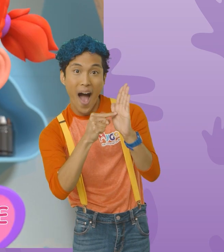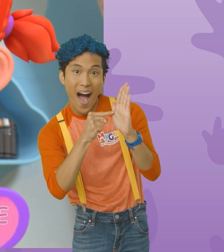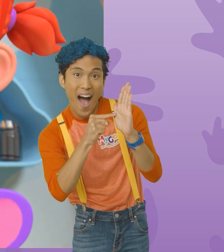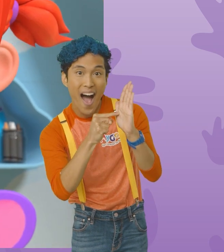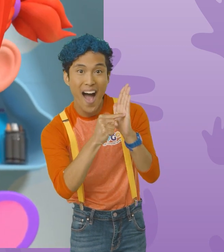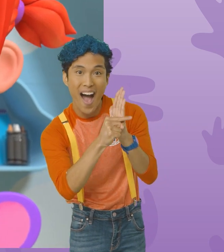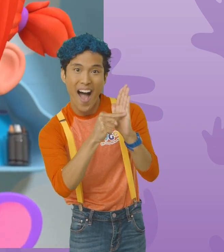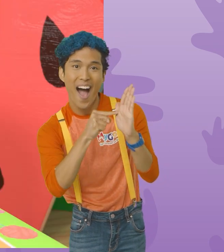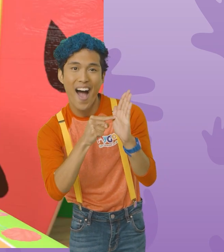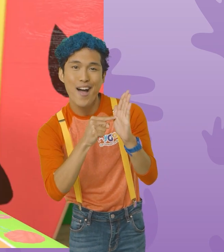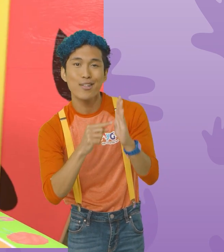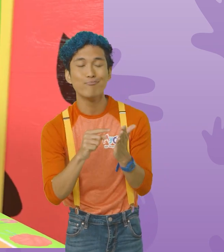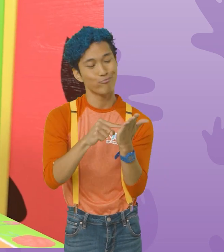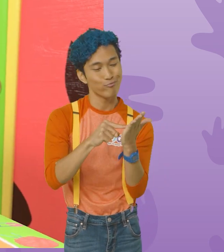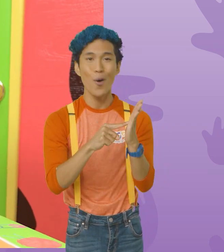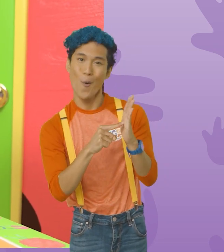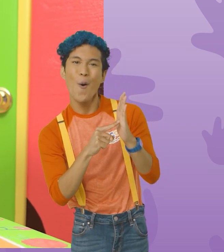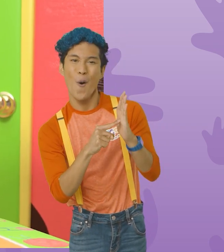the outside.